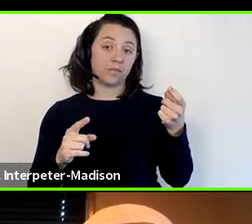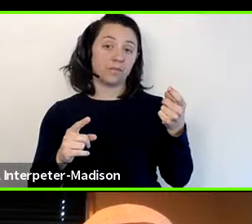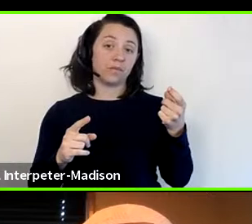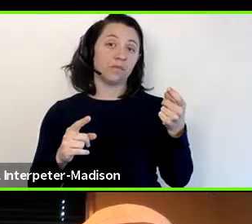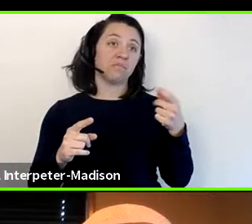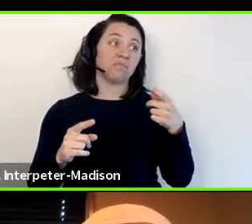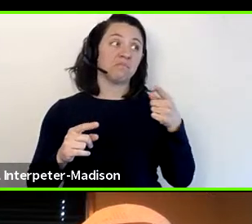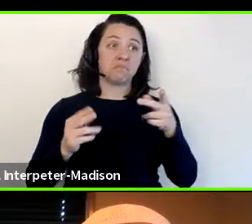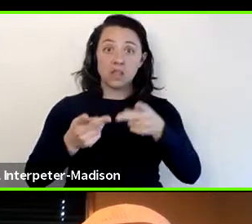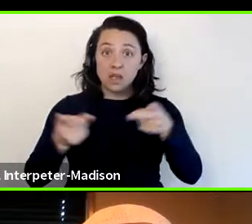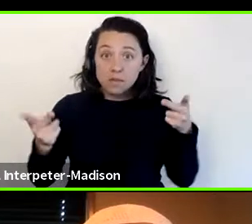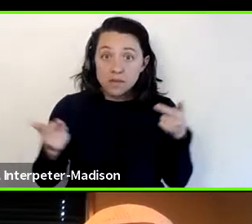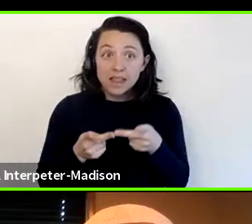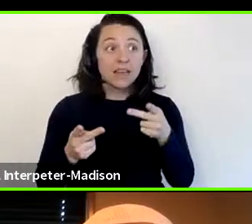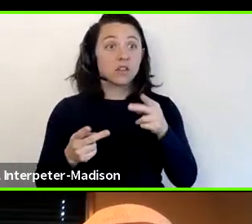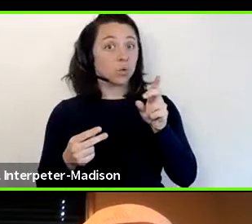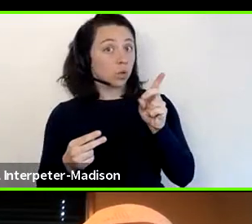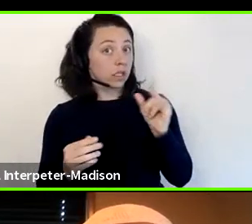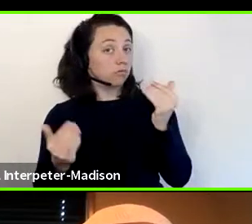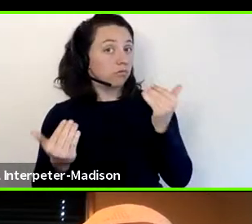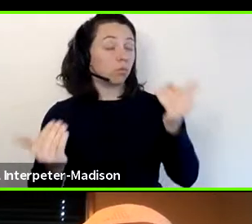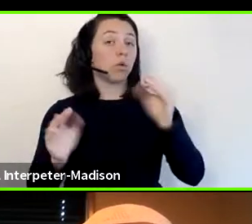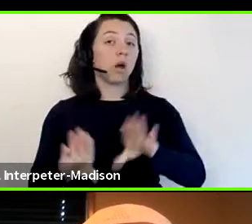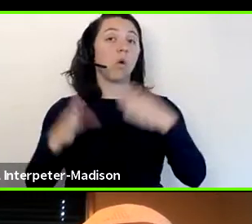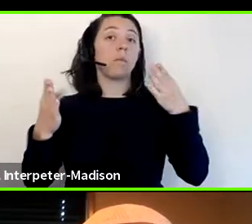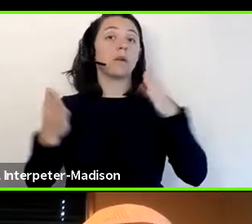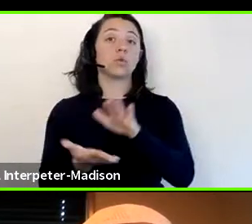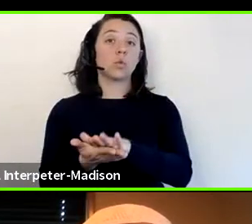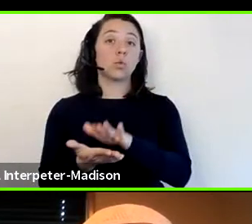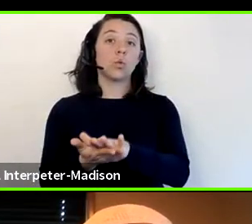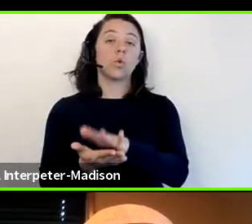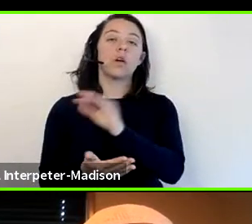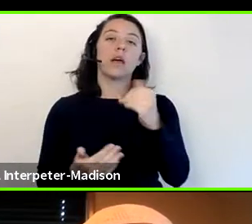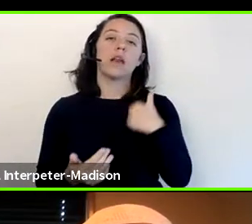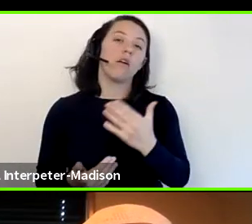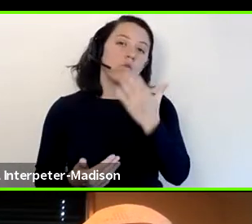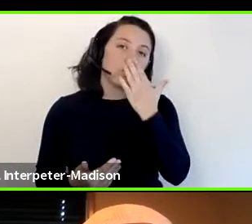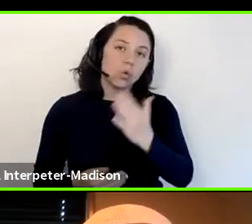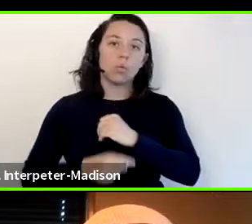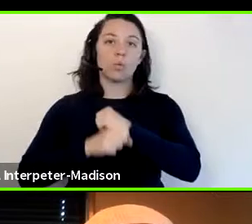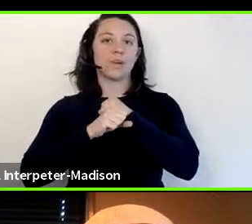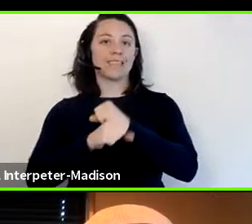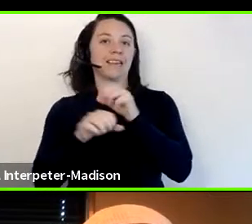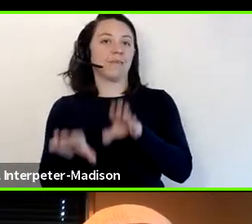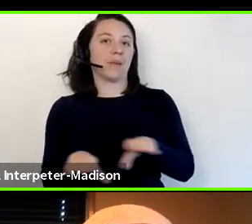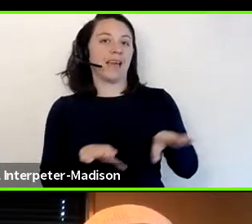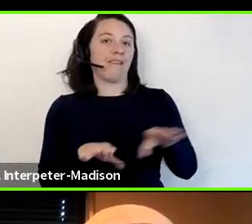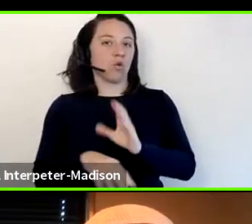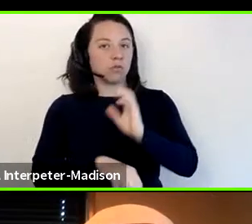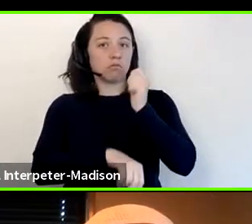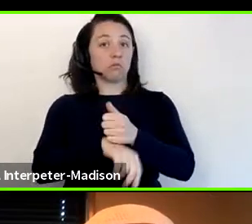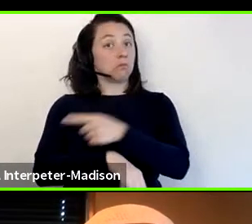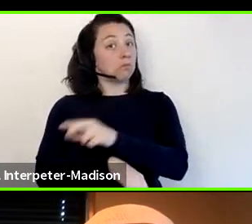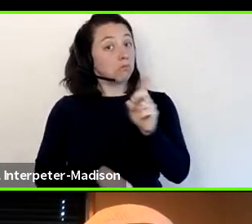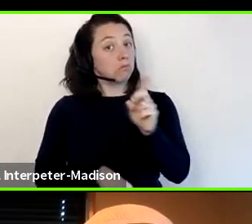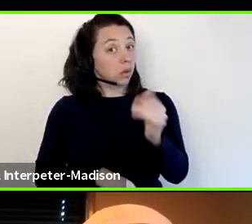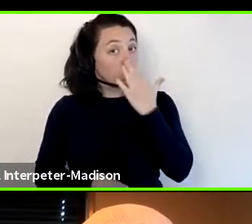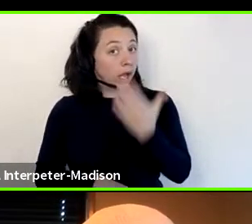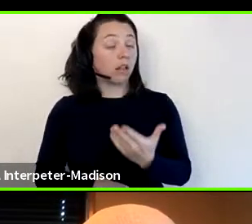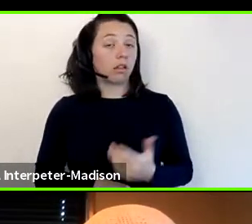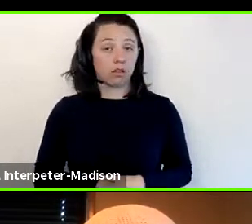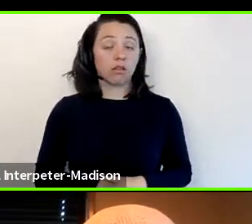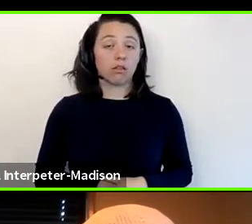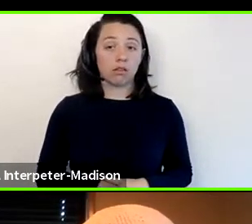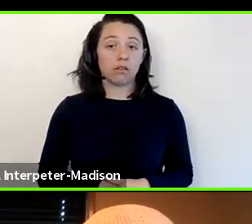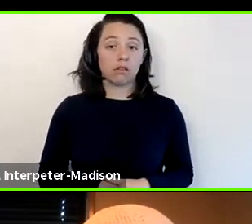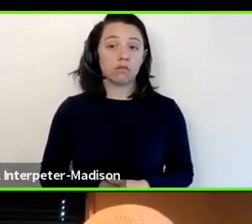opened schools earlier and practiced good protective COVID behaviors did very well. There was not